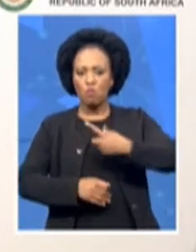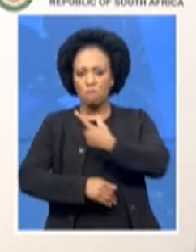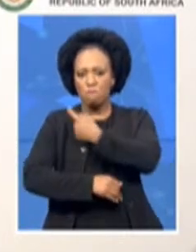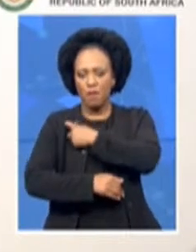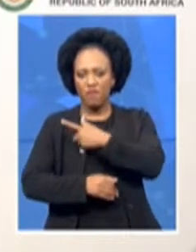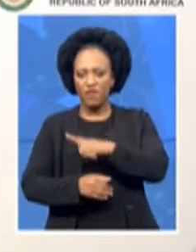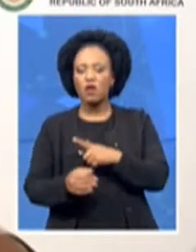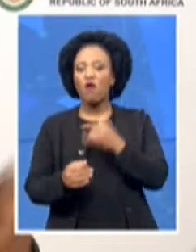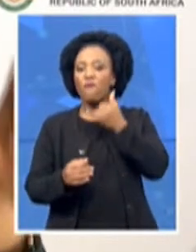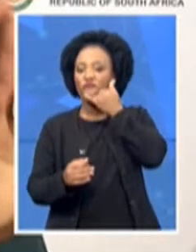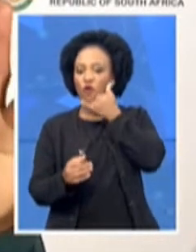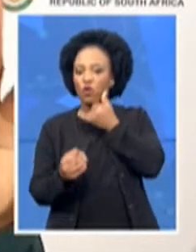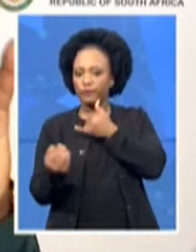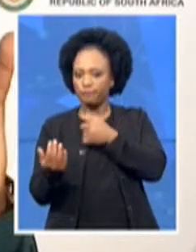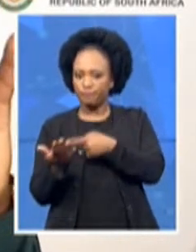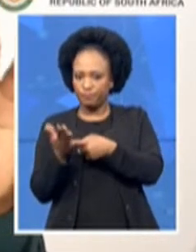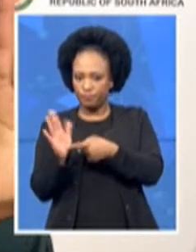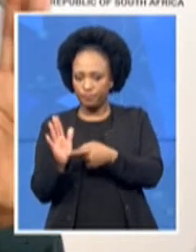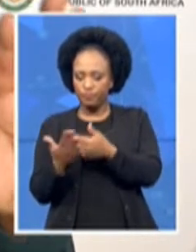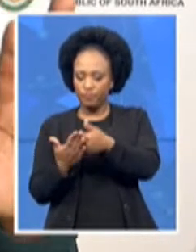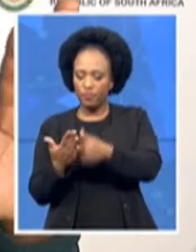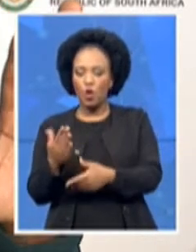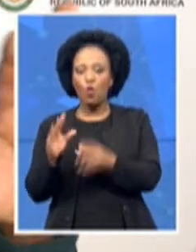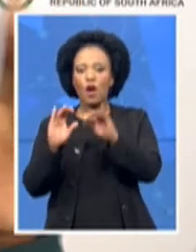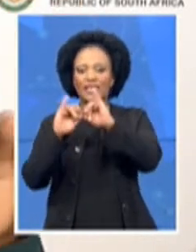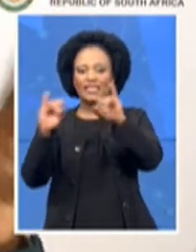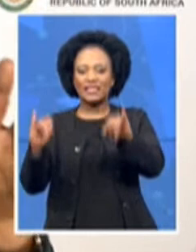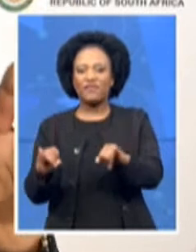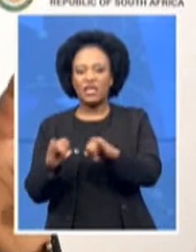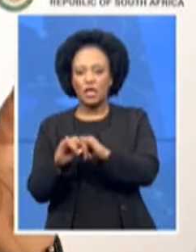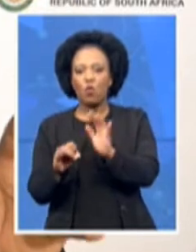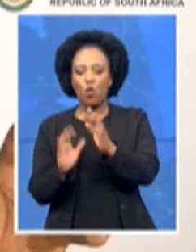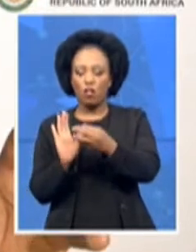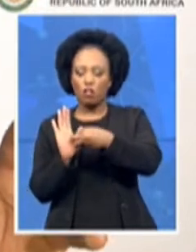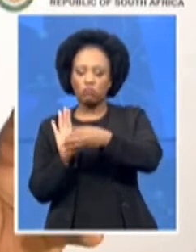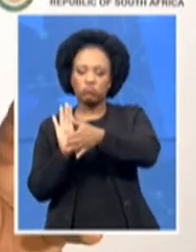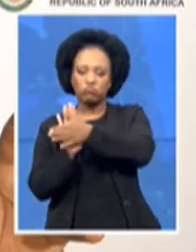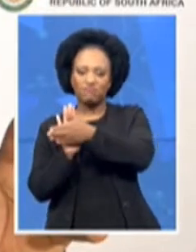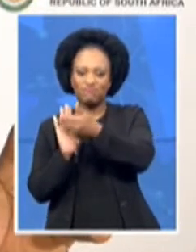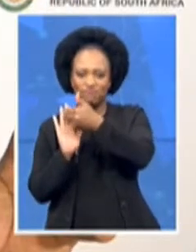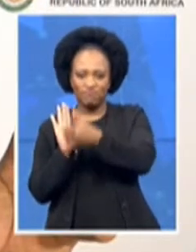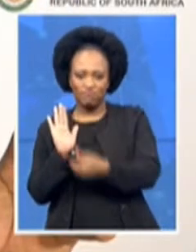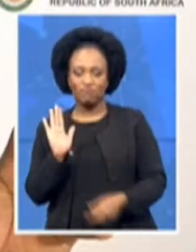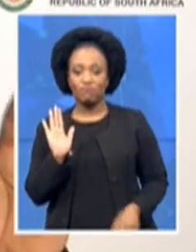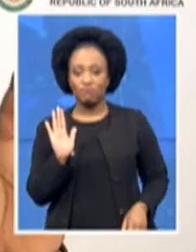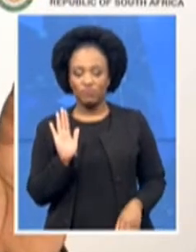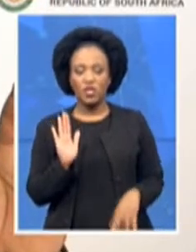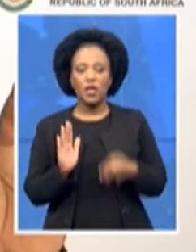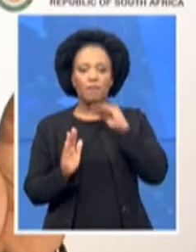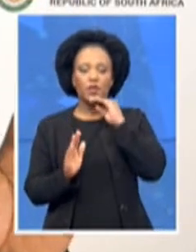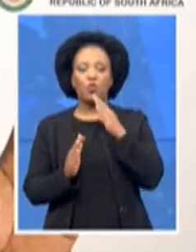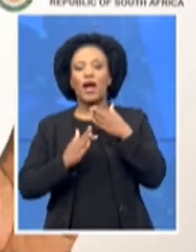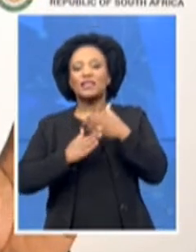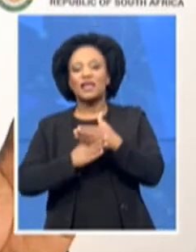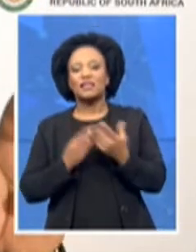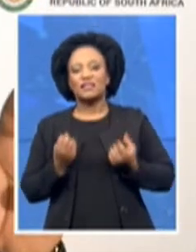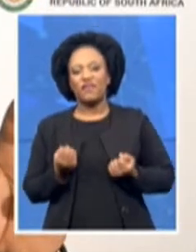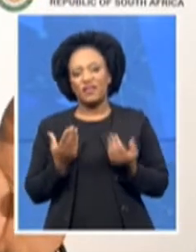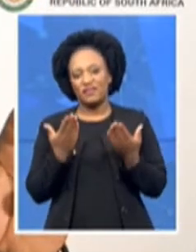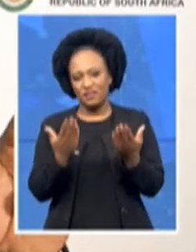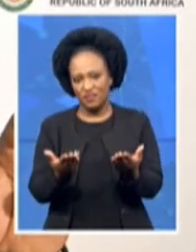on your certificate. That's really just to make you access all these services. Now, we are saying